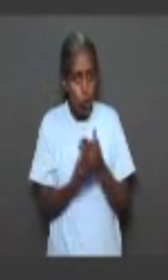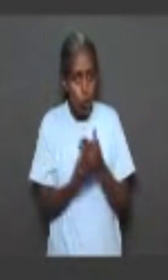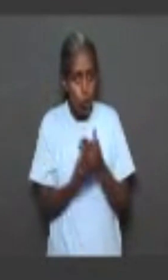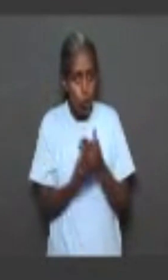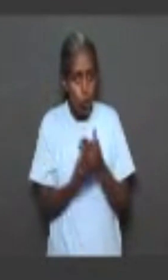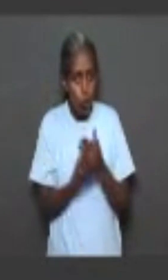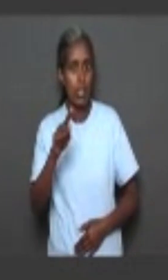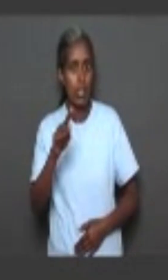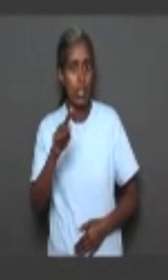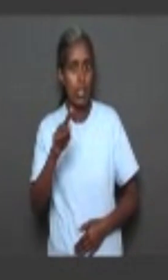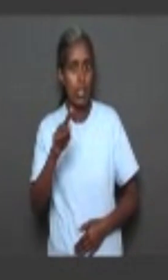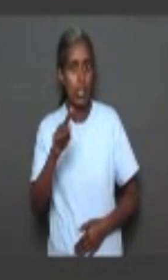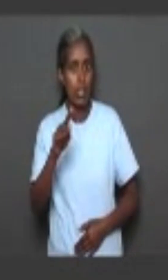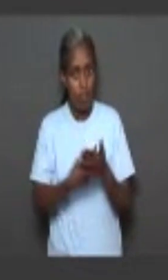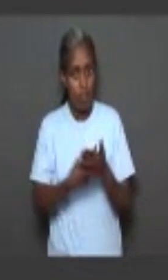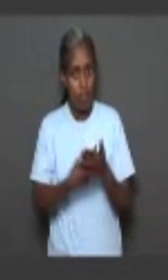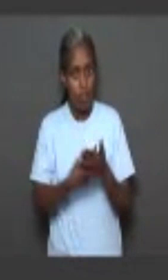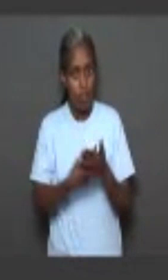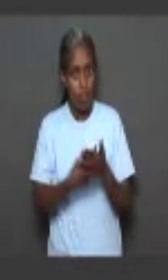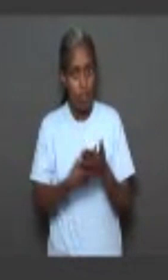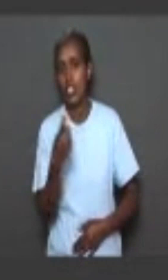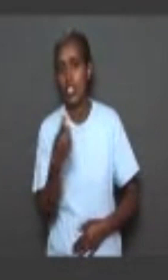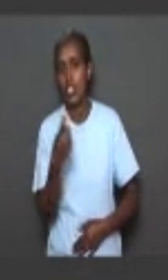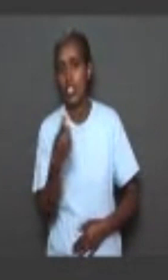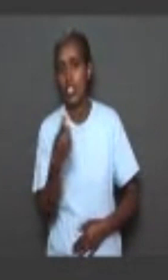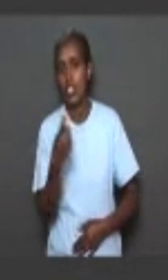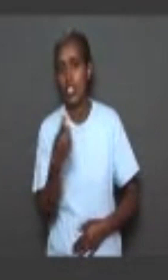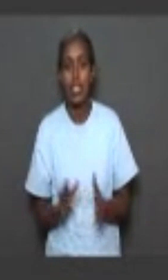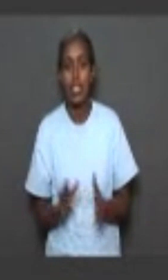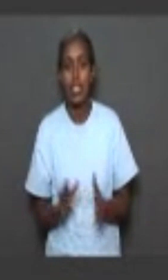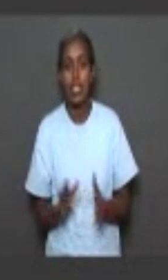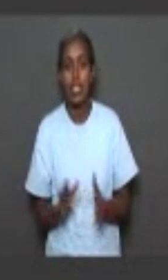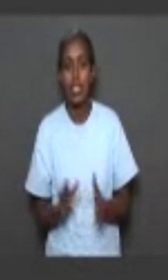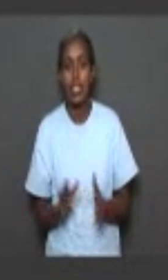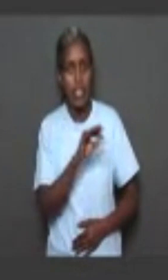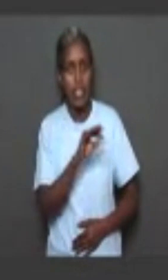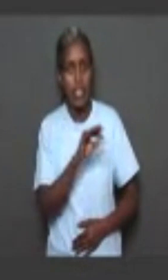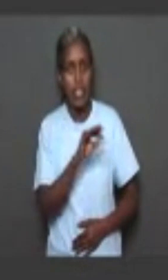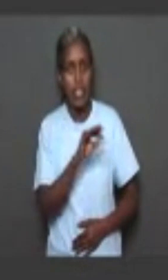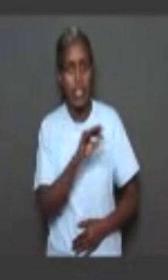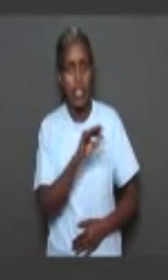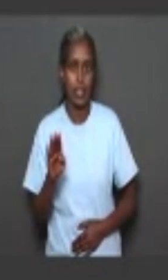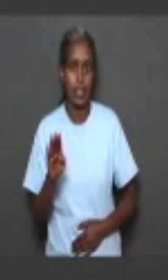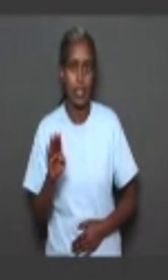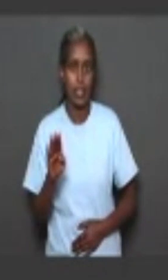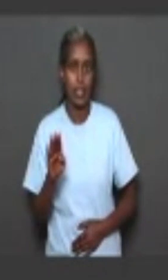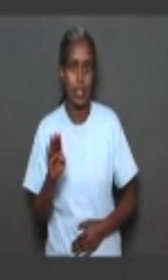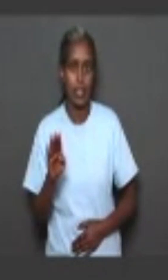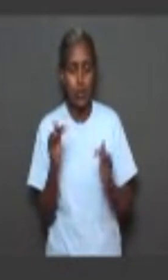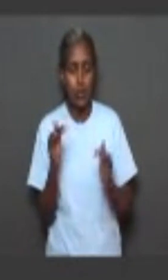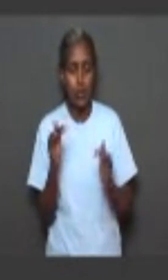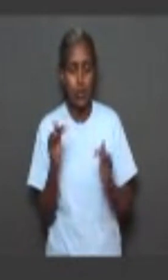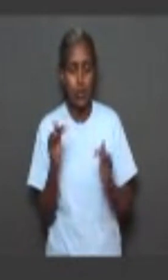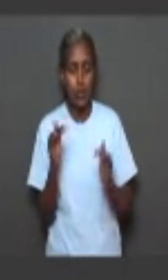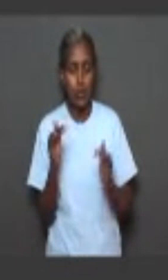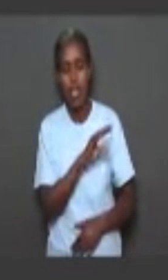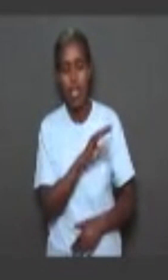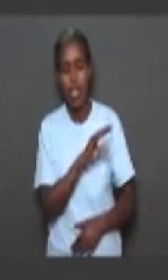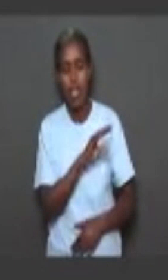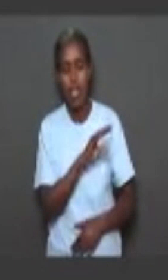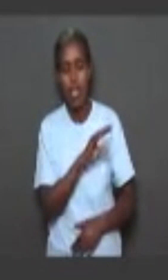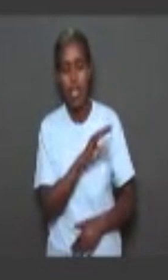each. The sets A and B are both equal and